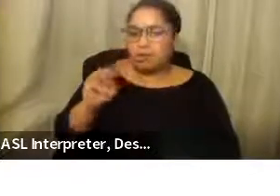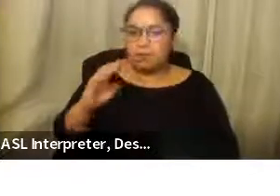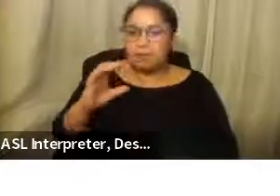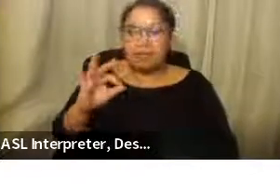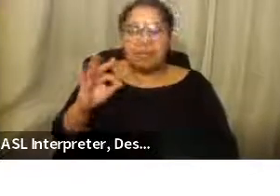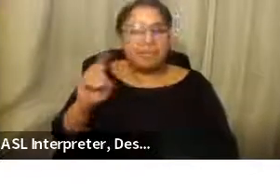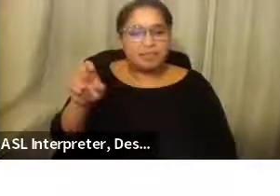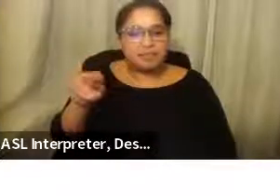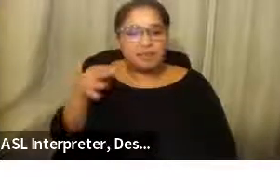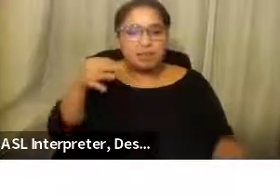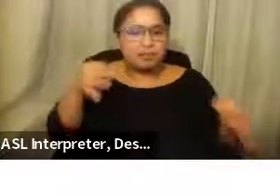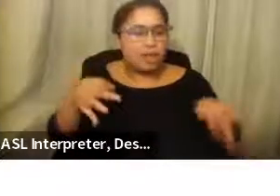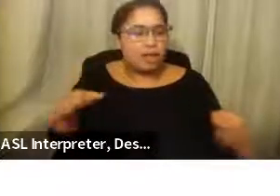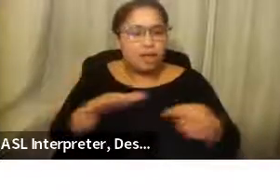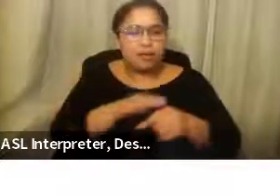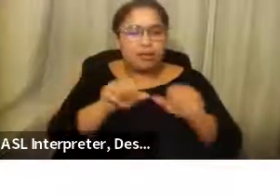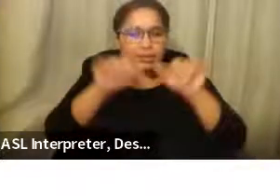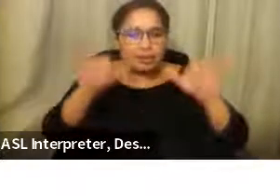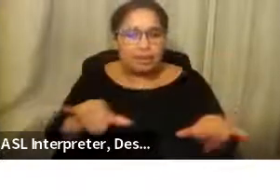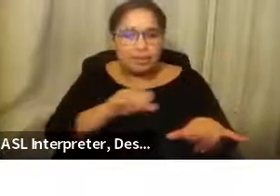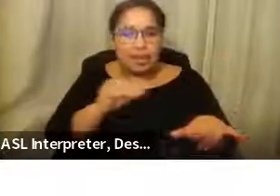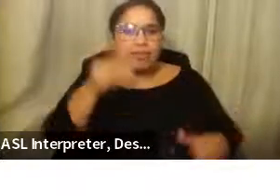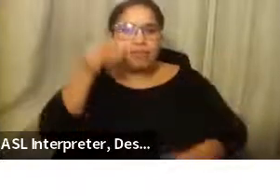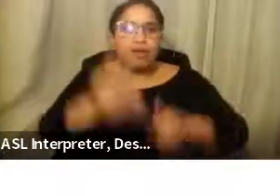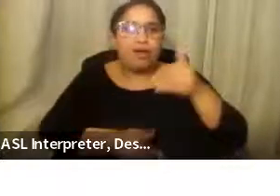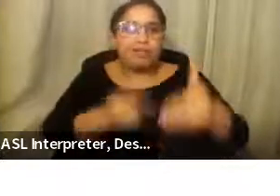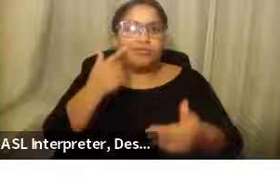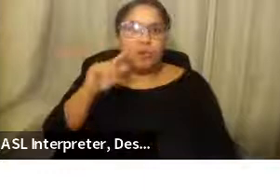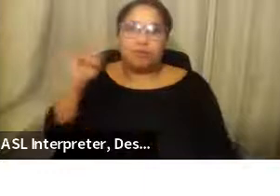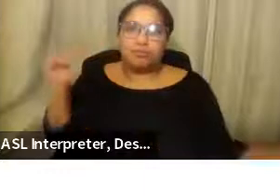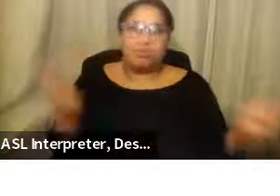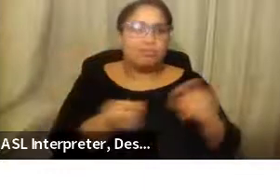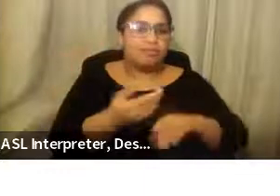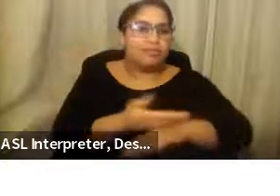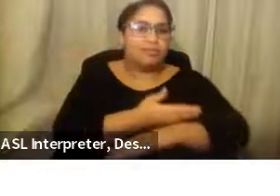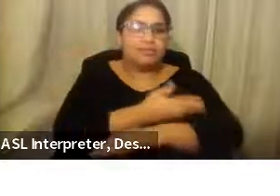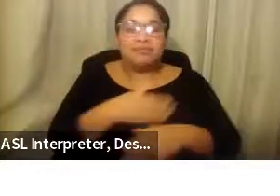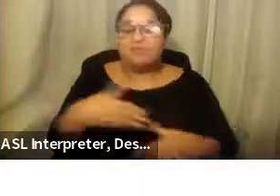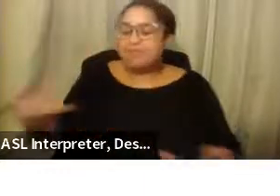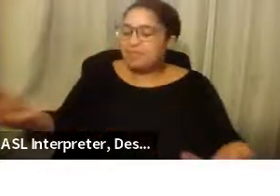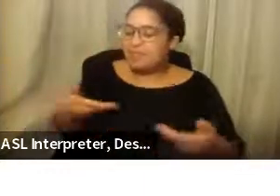EMS system and the redesign process. Next slide, Maylene, and I welcome Laurie.